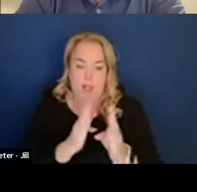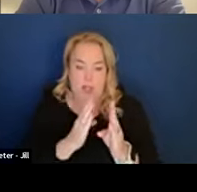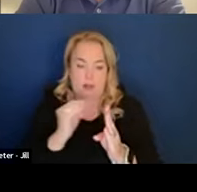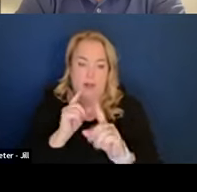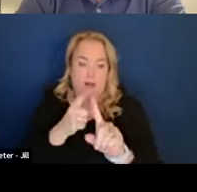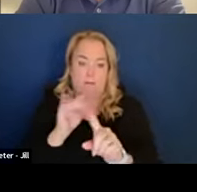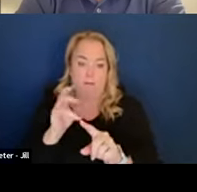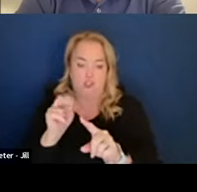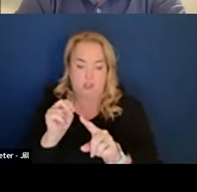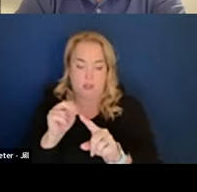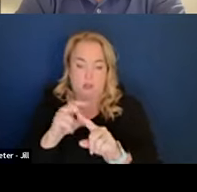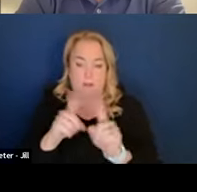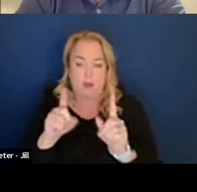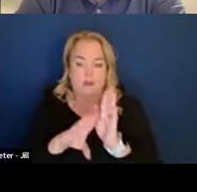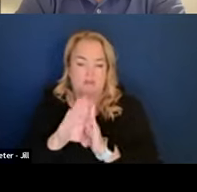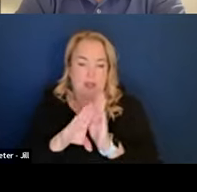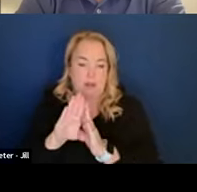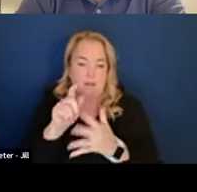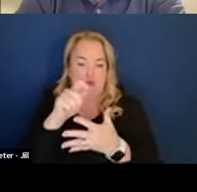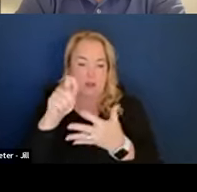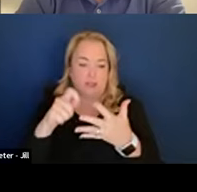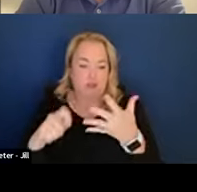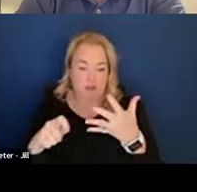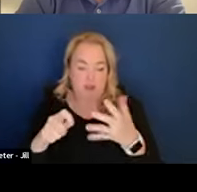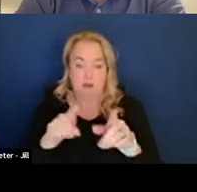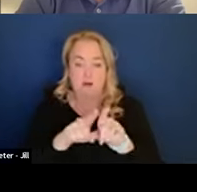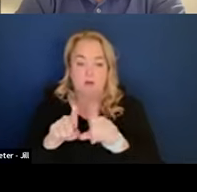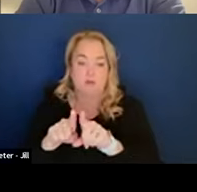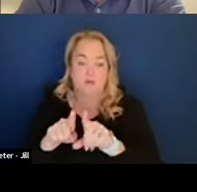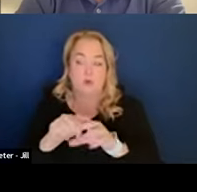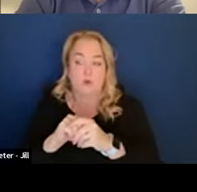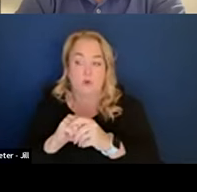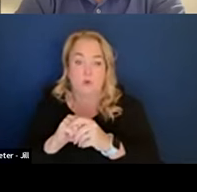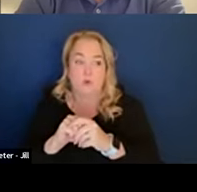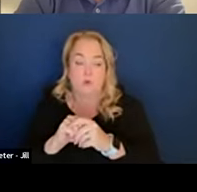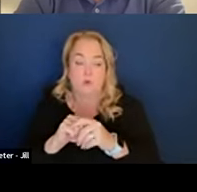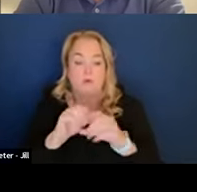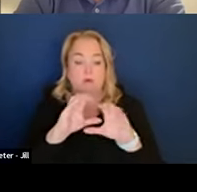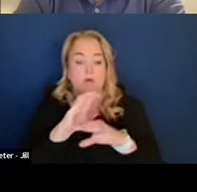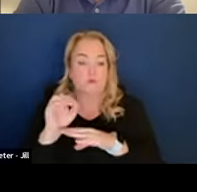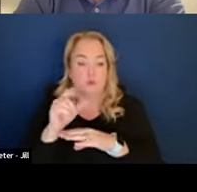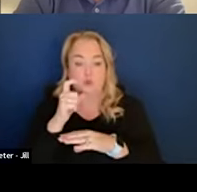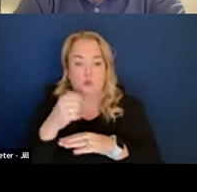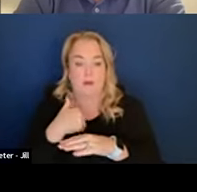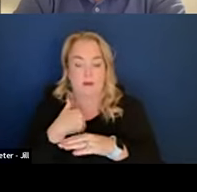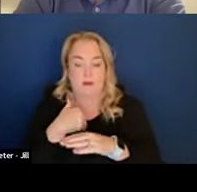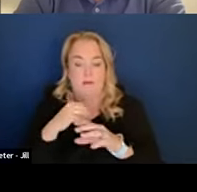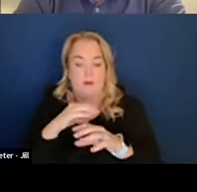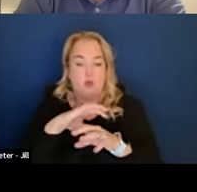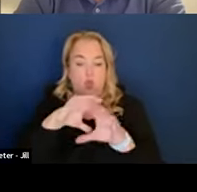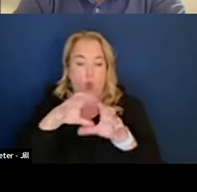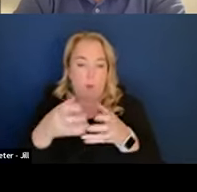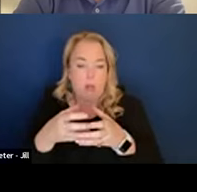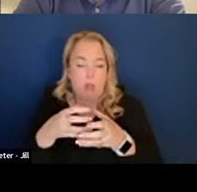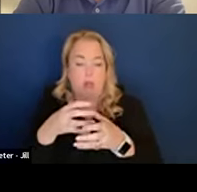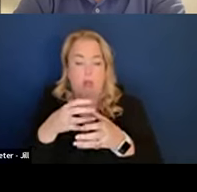mission, but develop criteria and also firms that have a global footprint. What I mean by